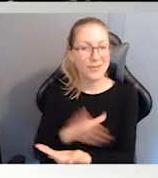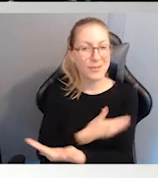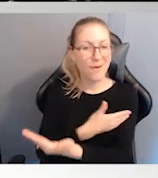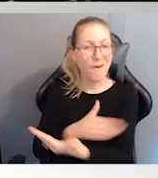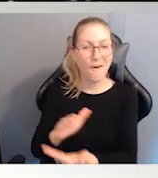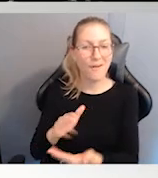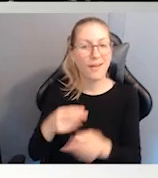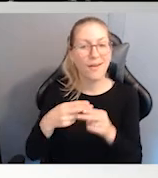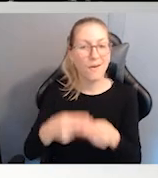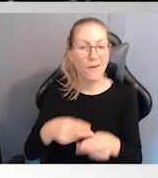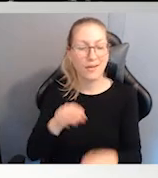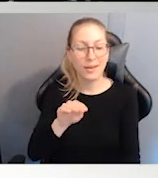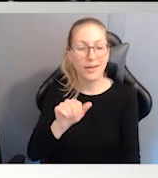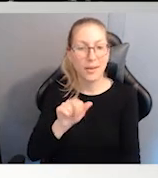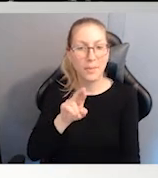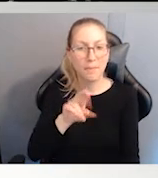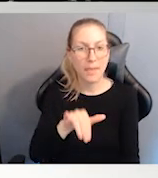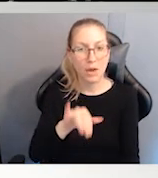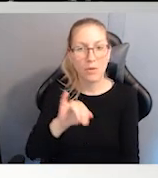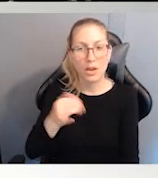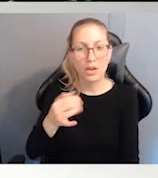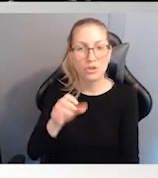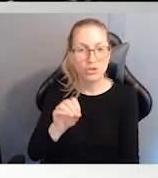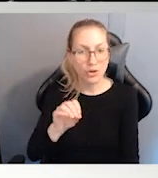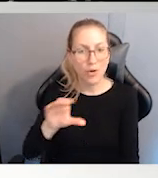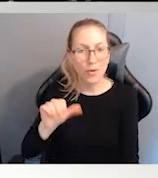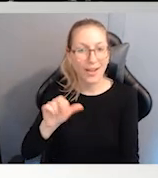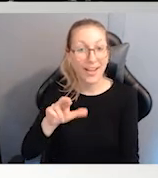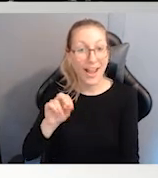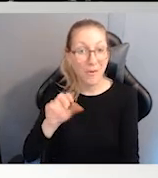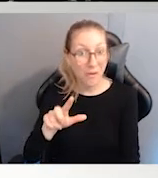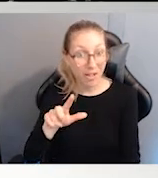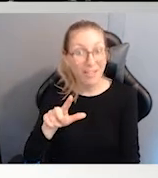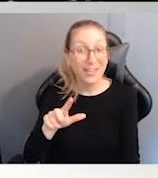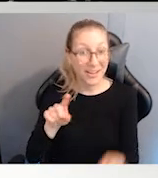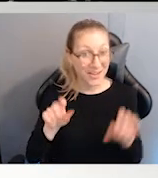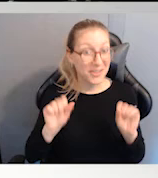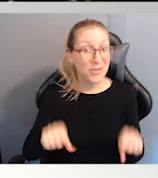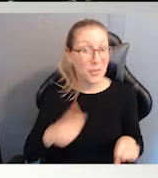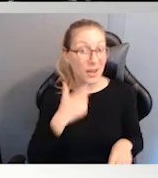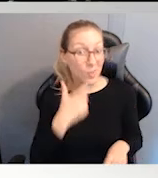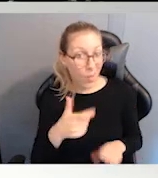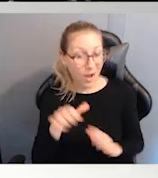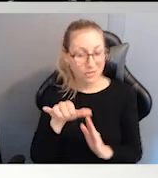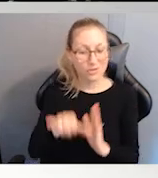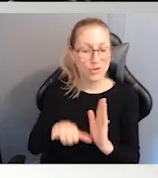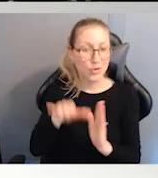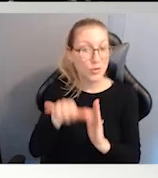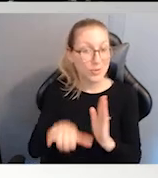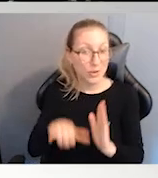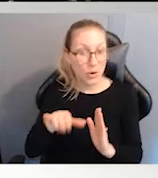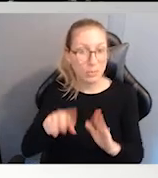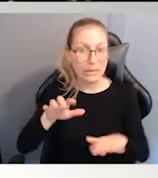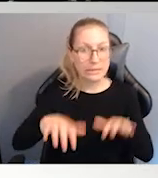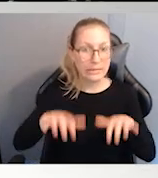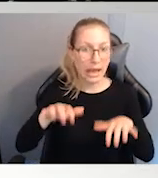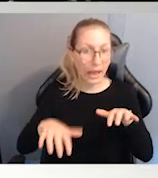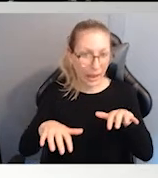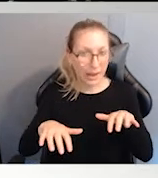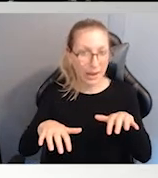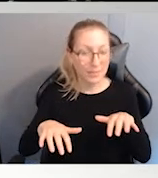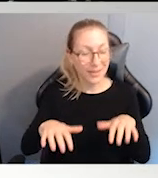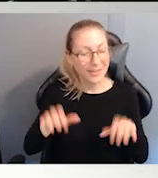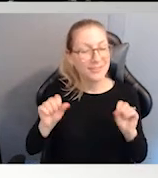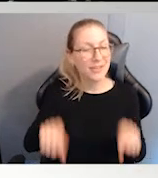Carroll, and it's on YouTube. So type it in and listen to our